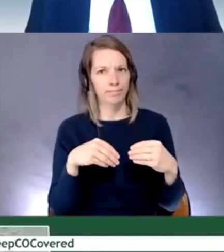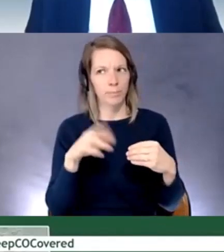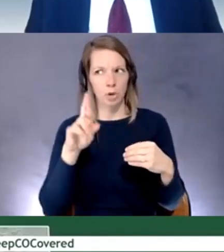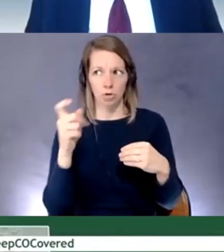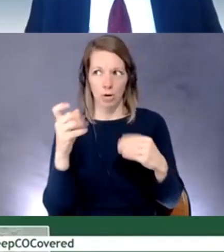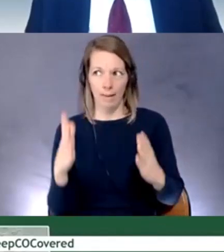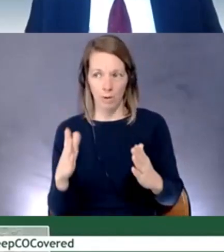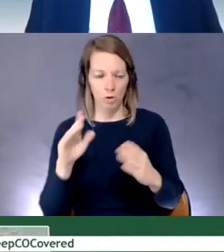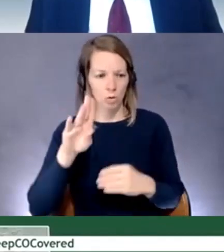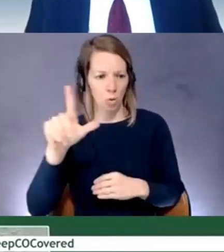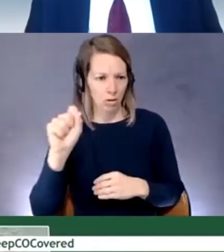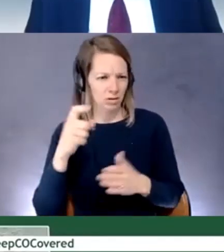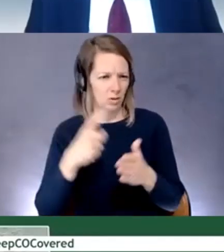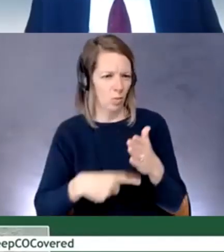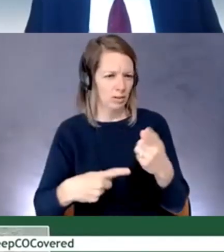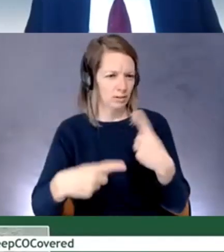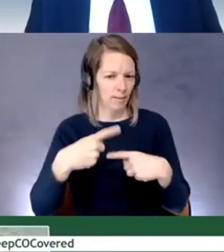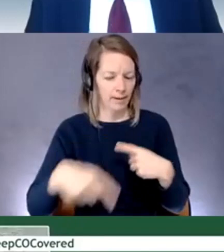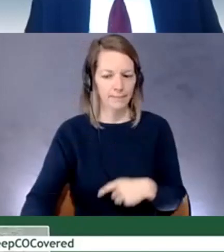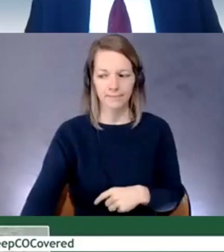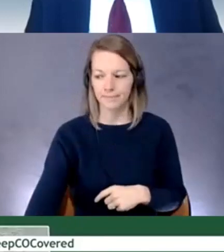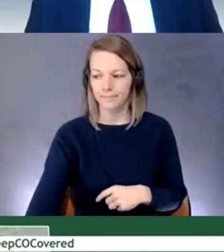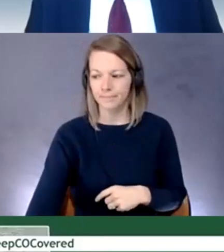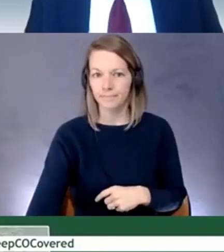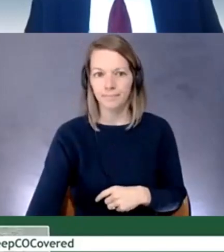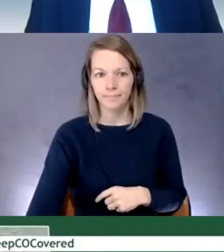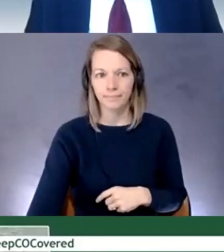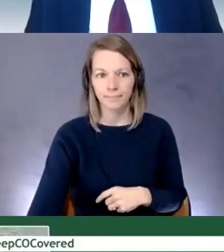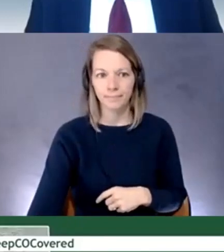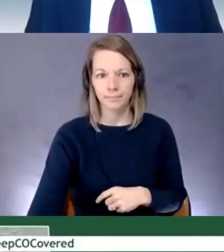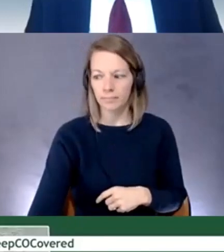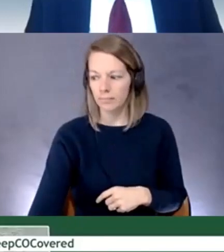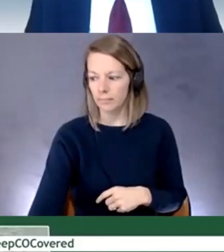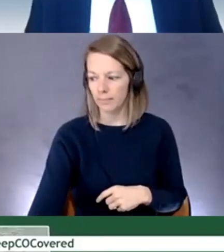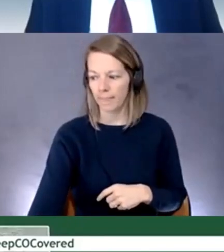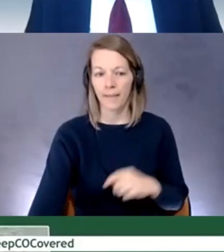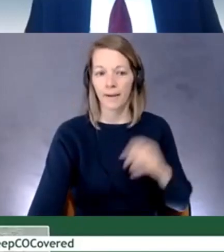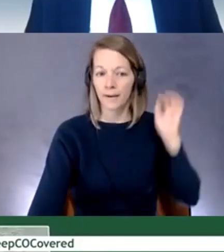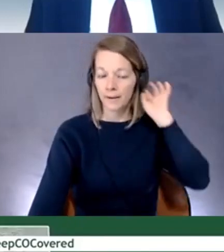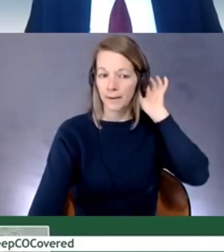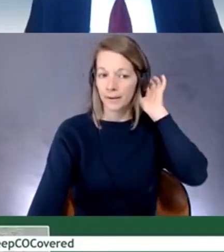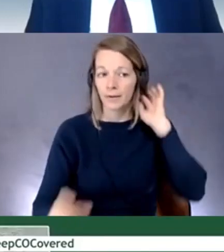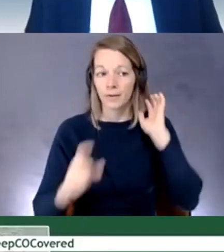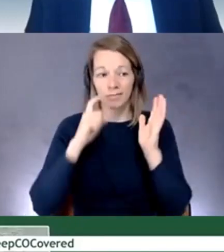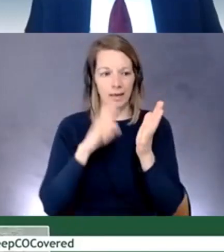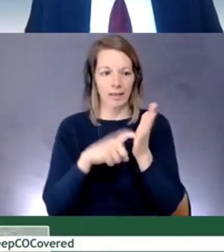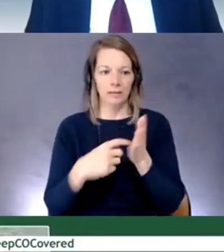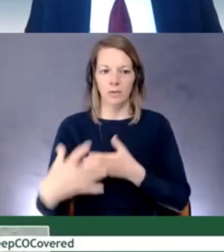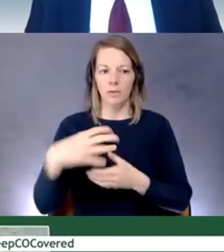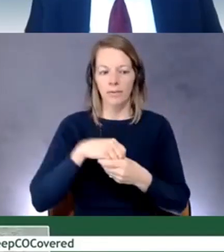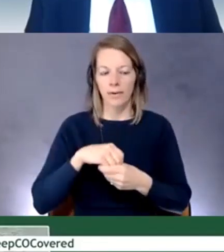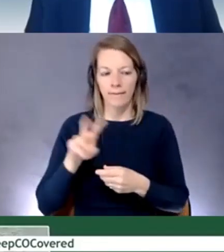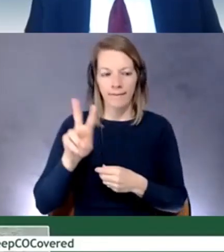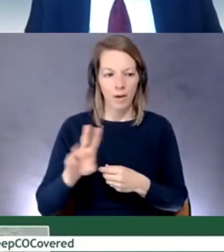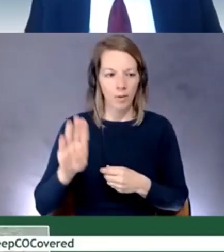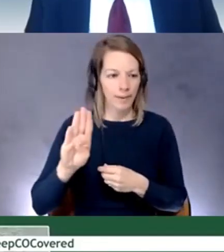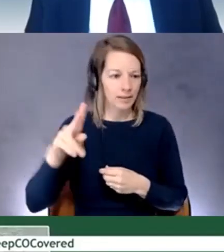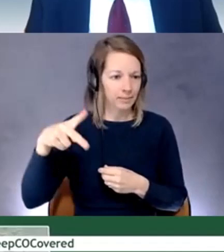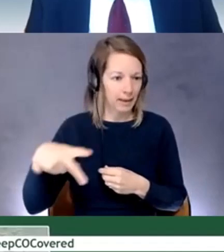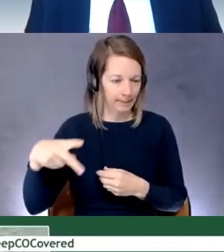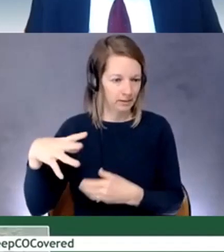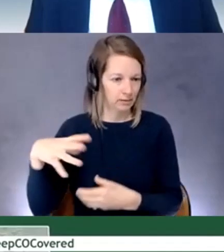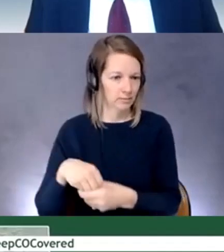coming? Of course. And we recognize that incorporating value-based payments into your